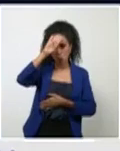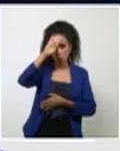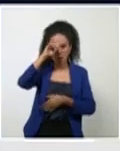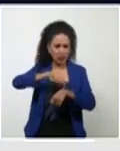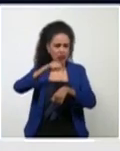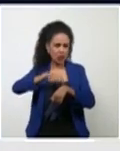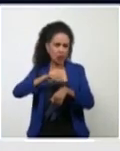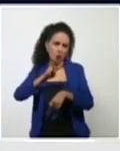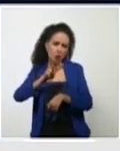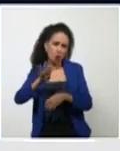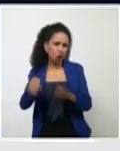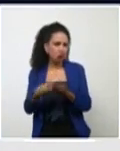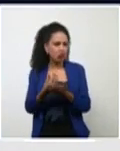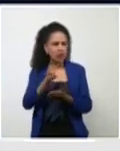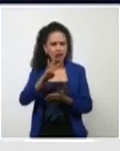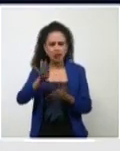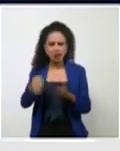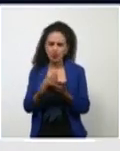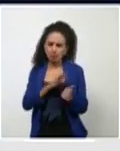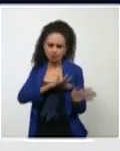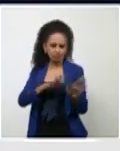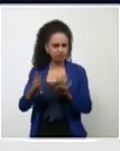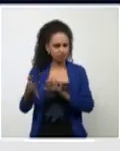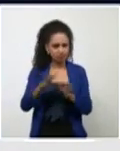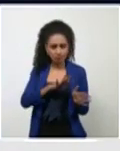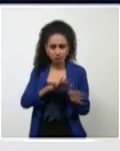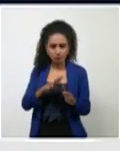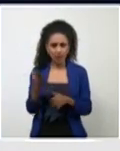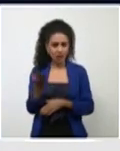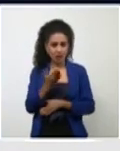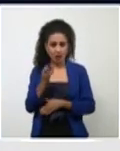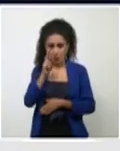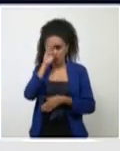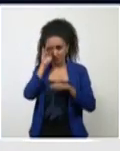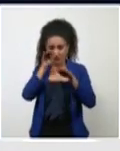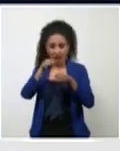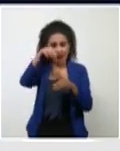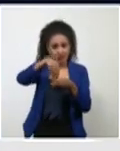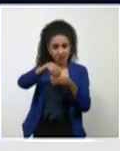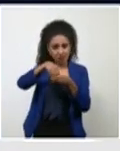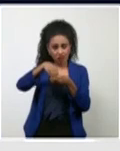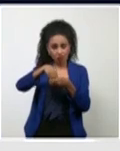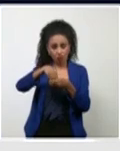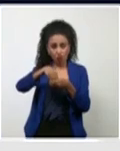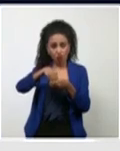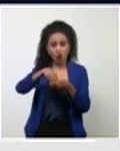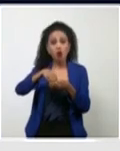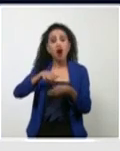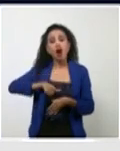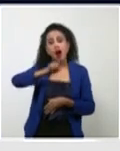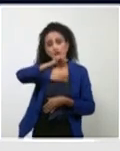3 days ago, and as soon as she got back at the very airport,